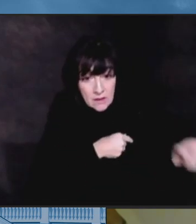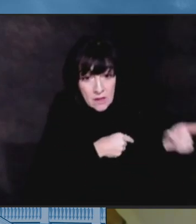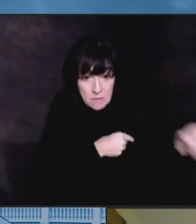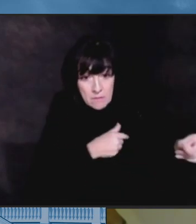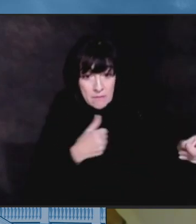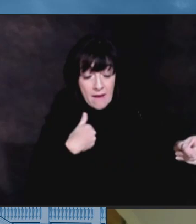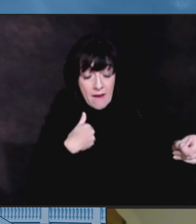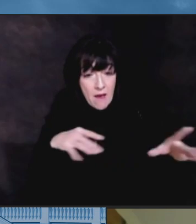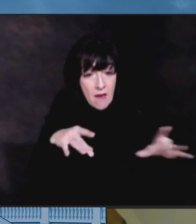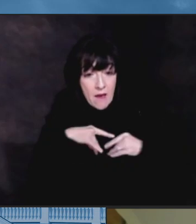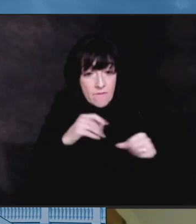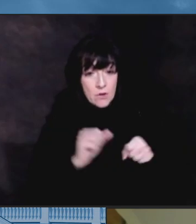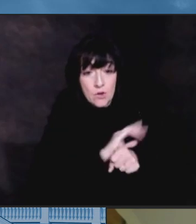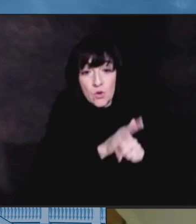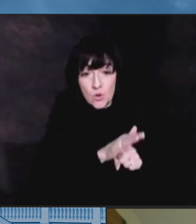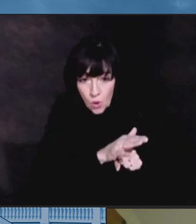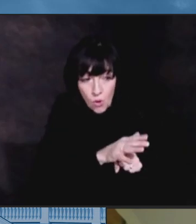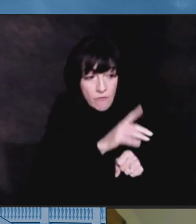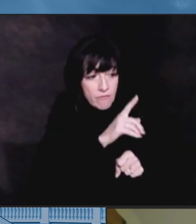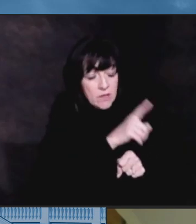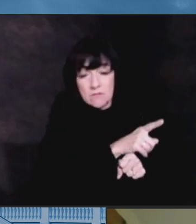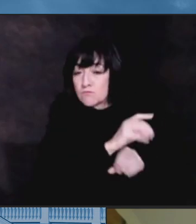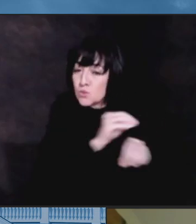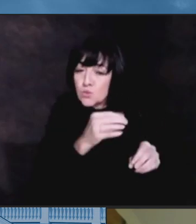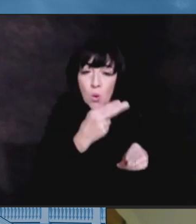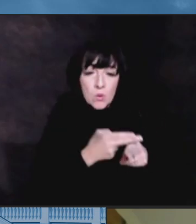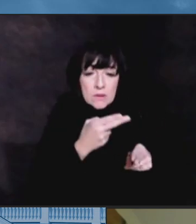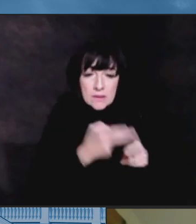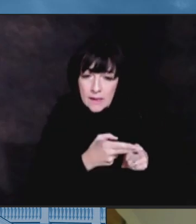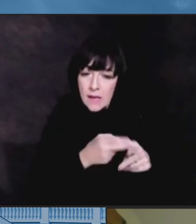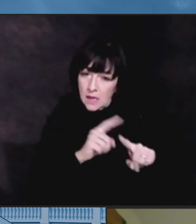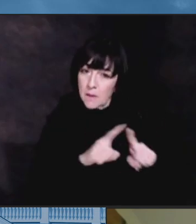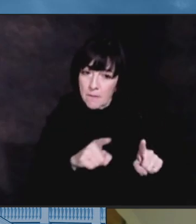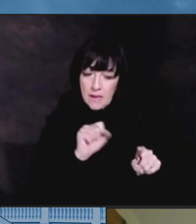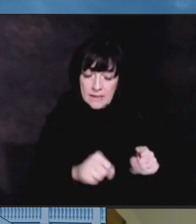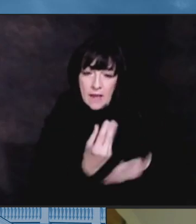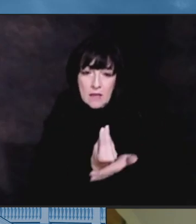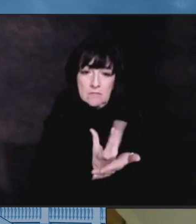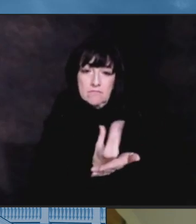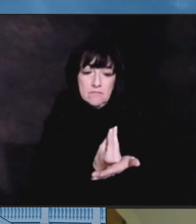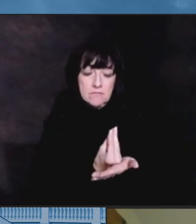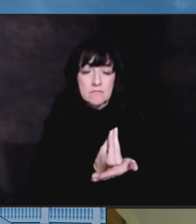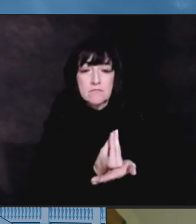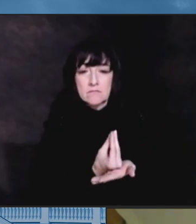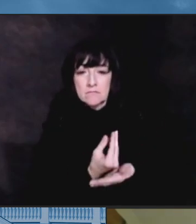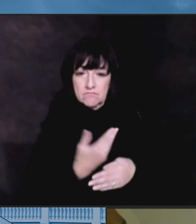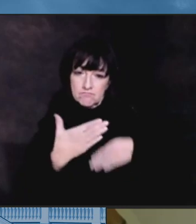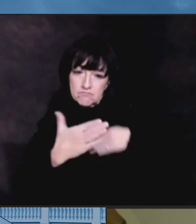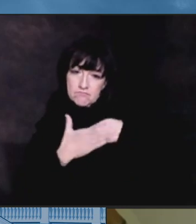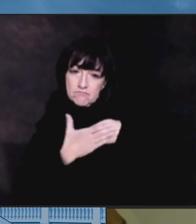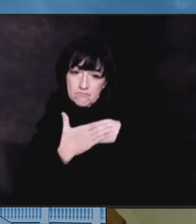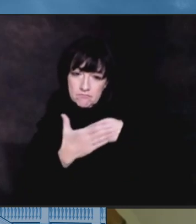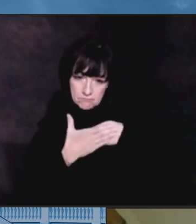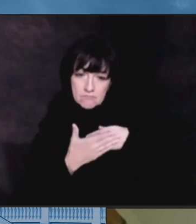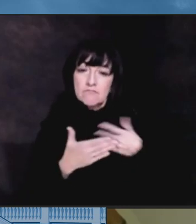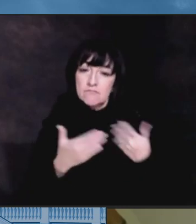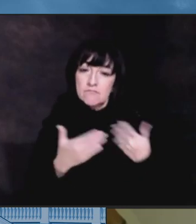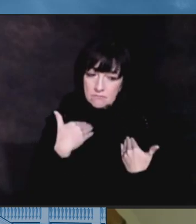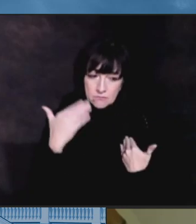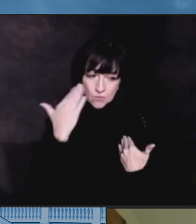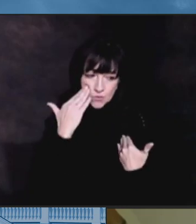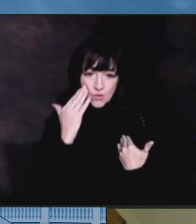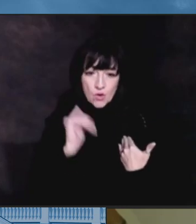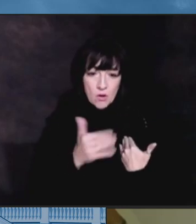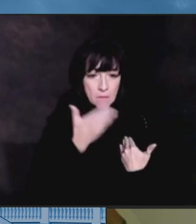as well anonymously, and gives public health the go-ahead to alert anybody who's been within 6